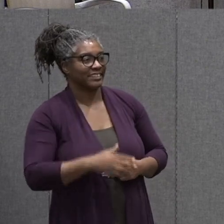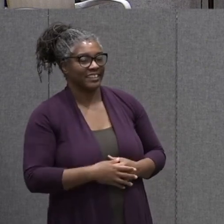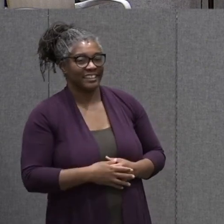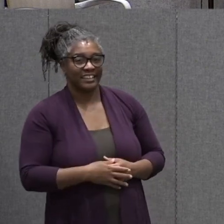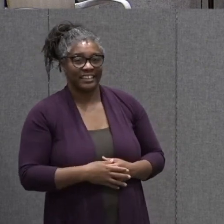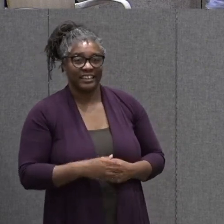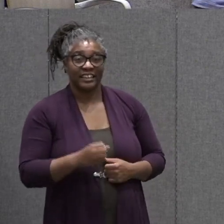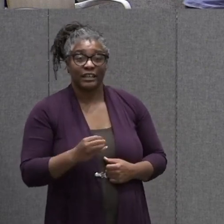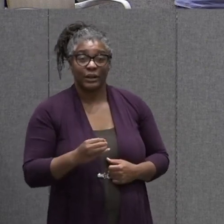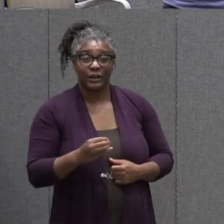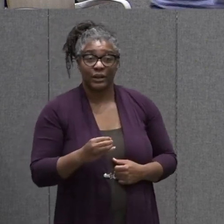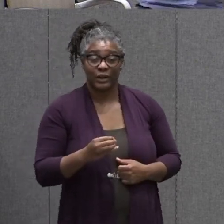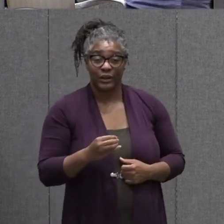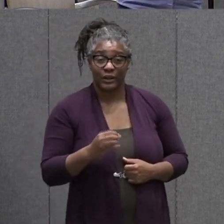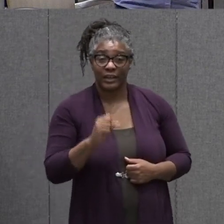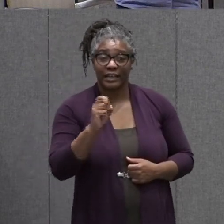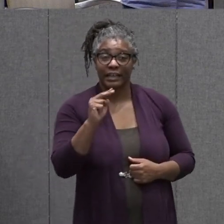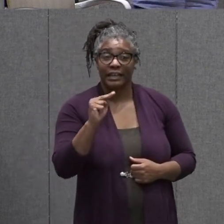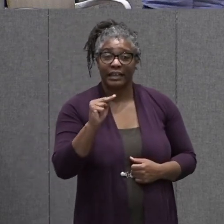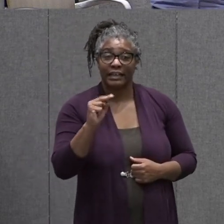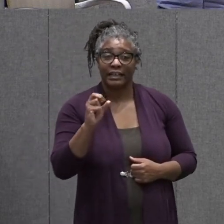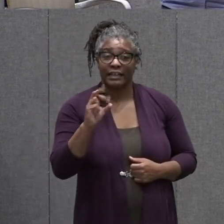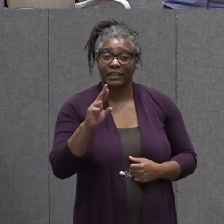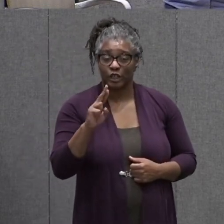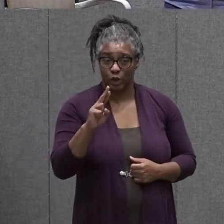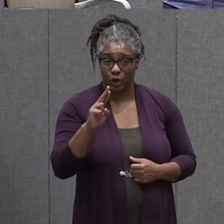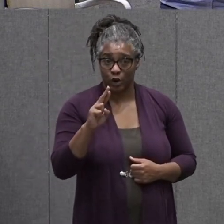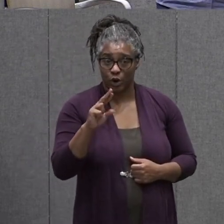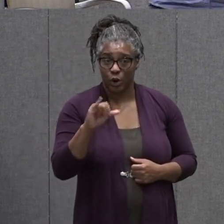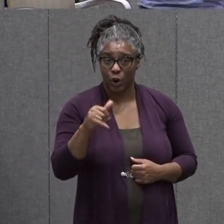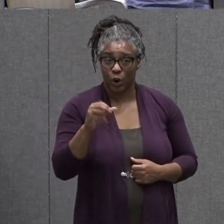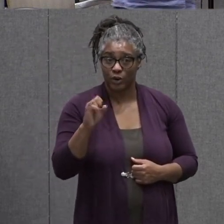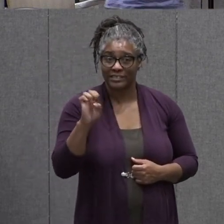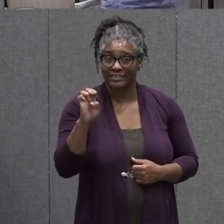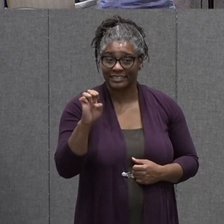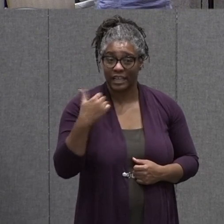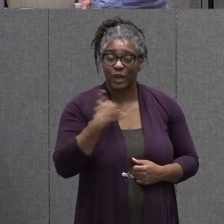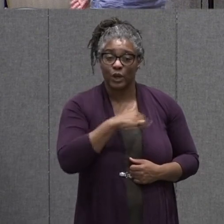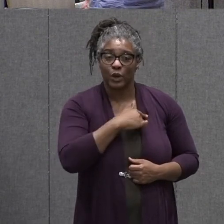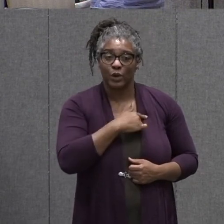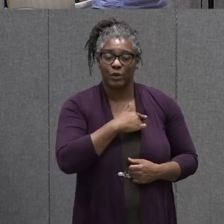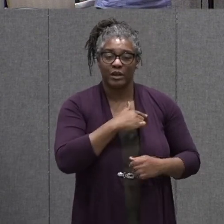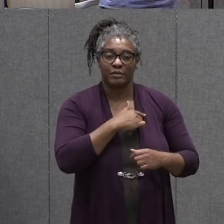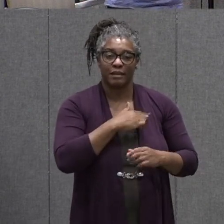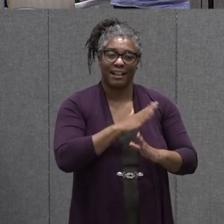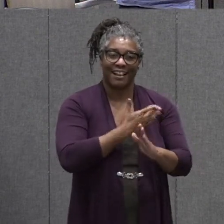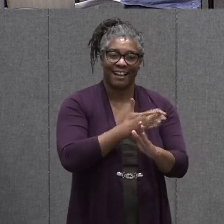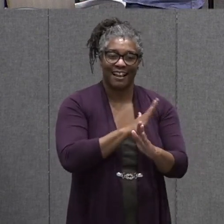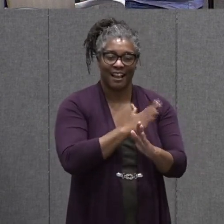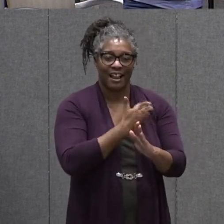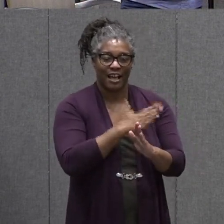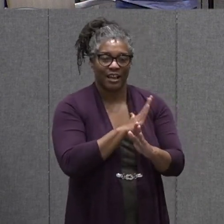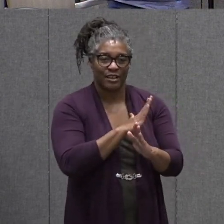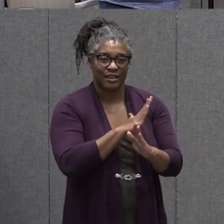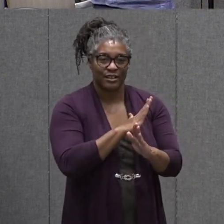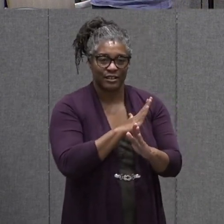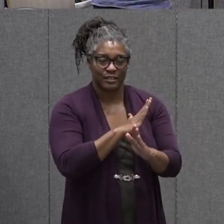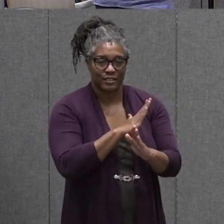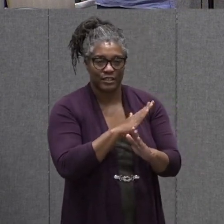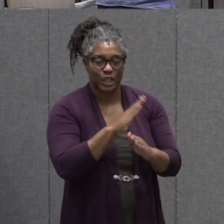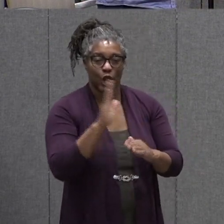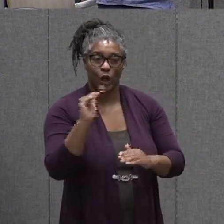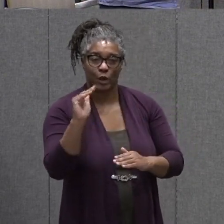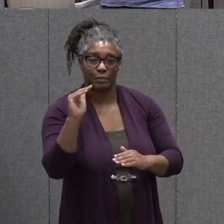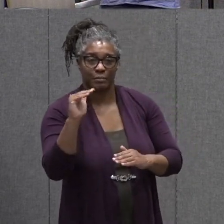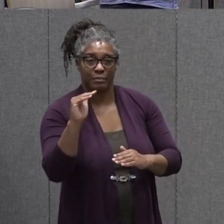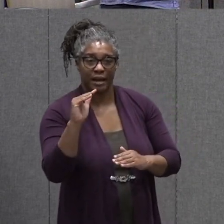Okay, so Senor Jose, we have been singing a goodbye song, Make New Friends, but keep the old. So we're going to